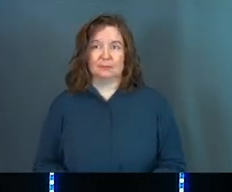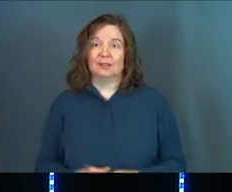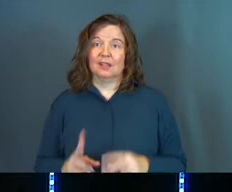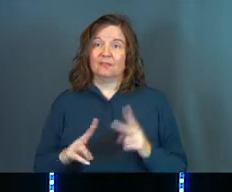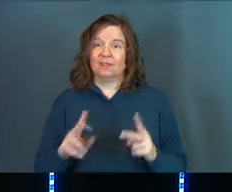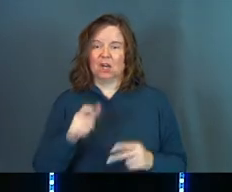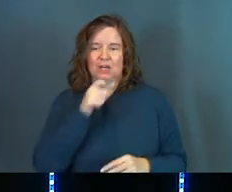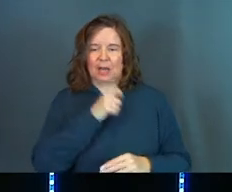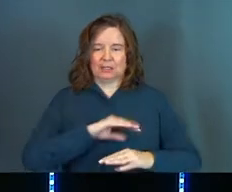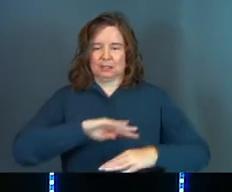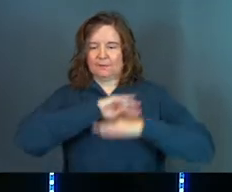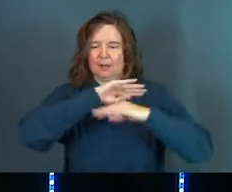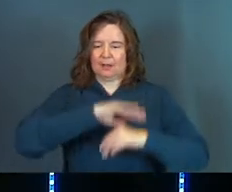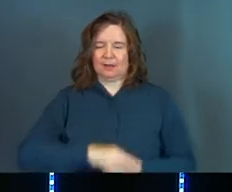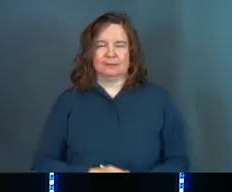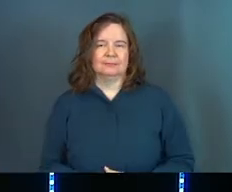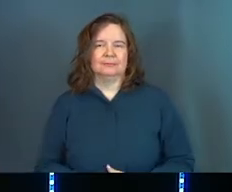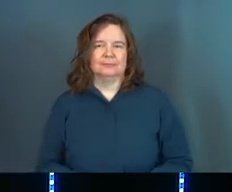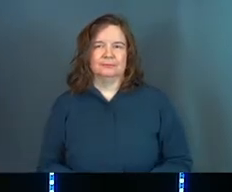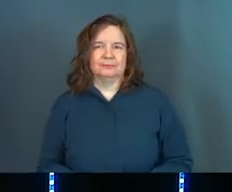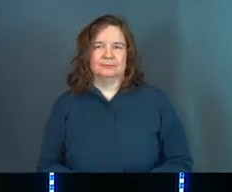Very unsatisfied.